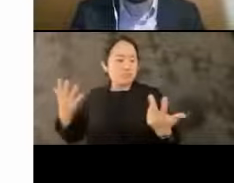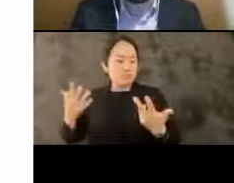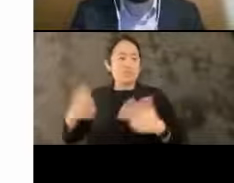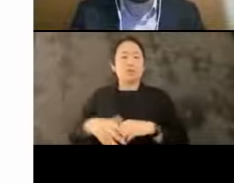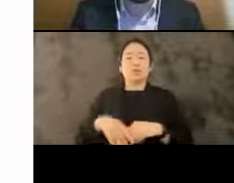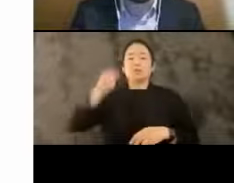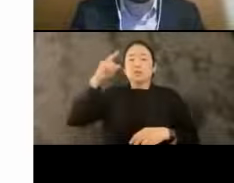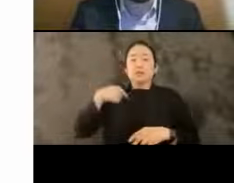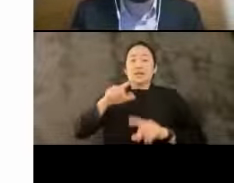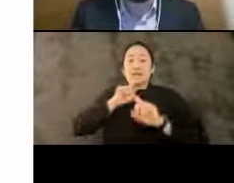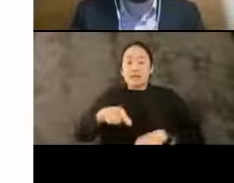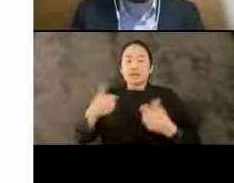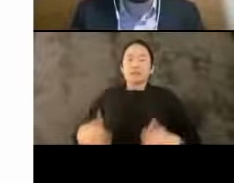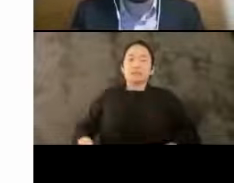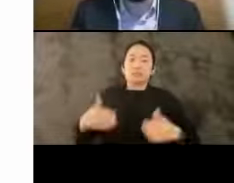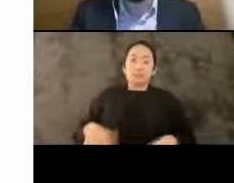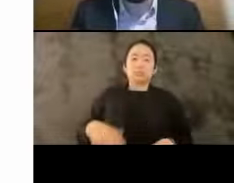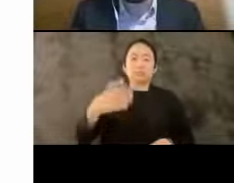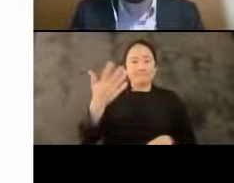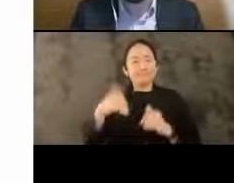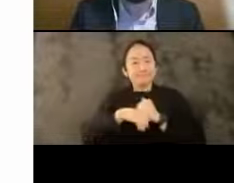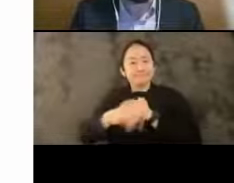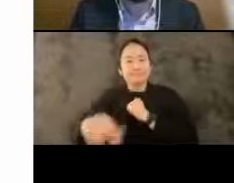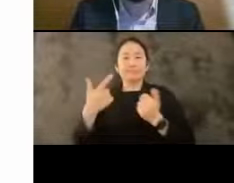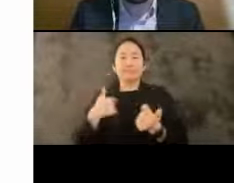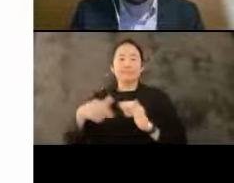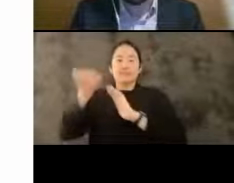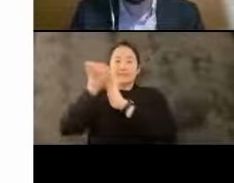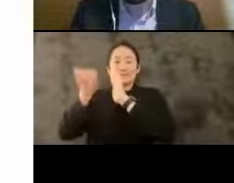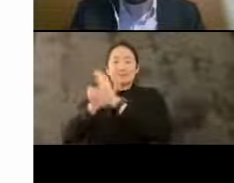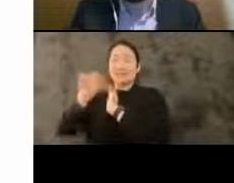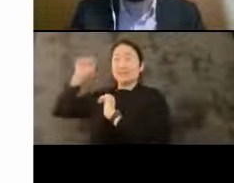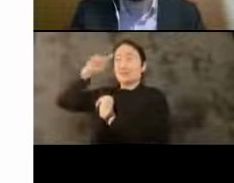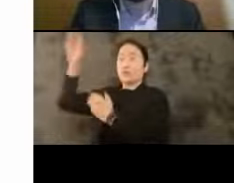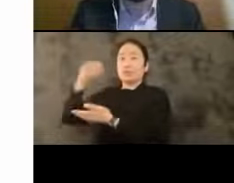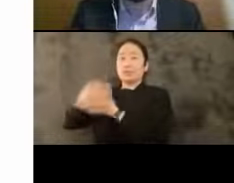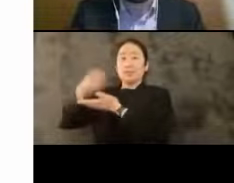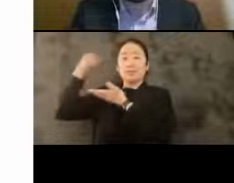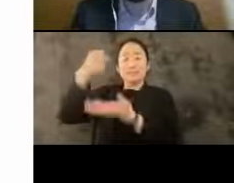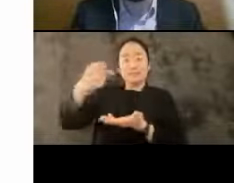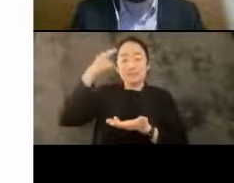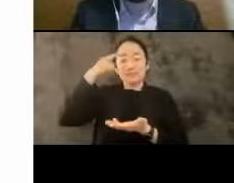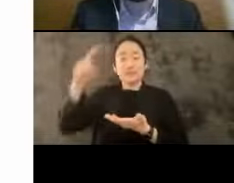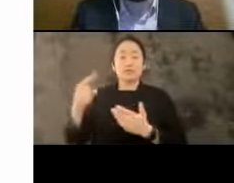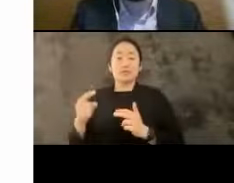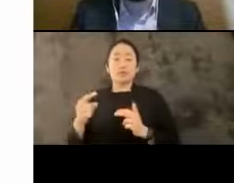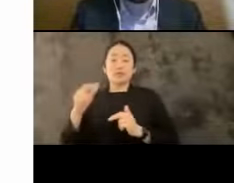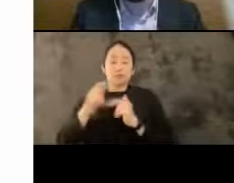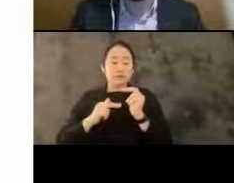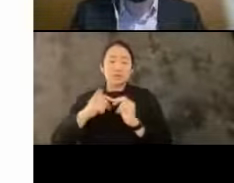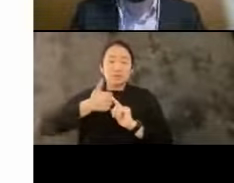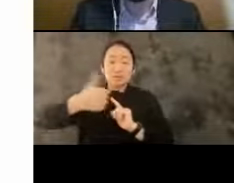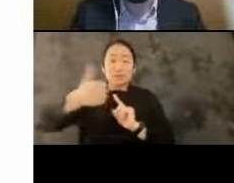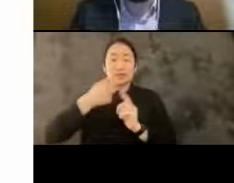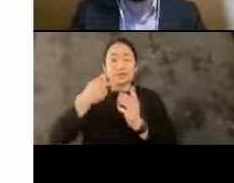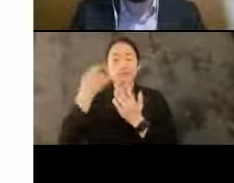the state of Wisconsin doesn't usually provide capital or construction funding for transit projects. That is